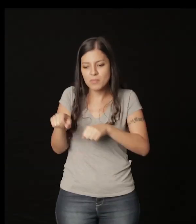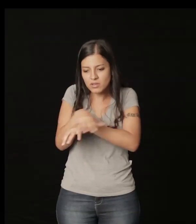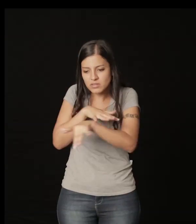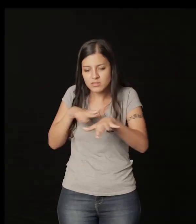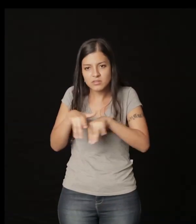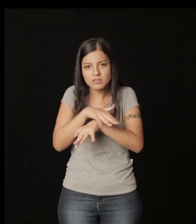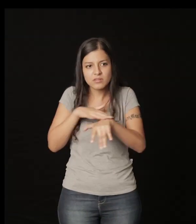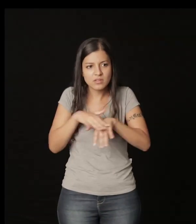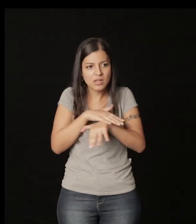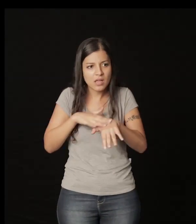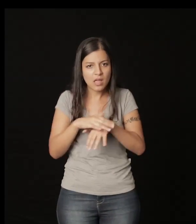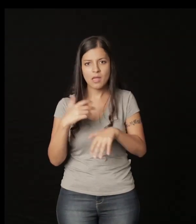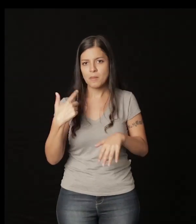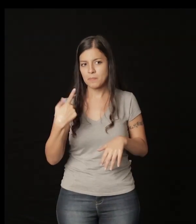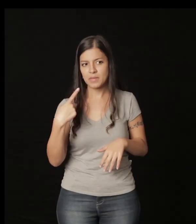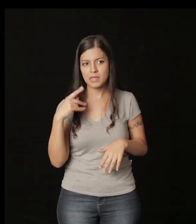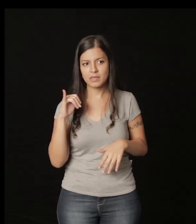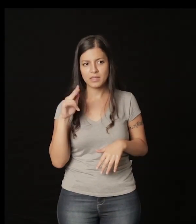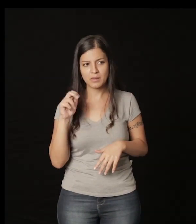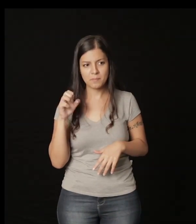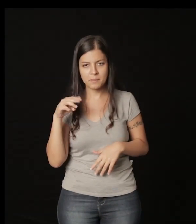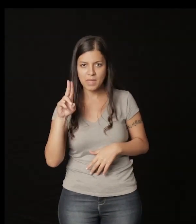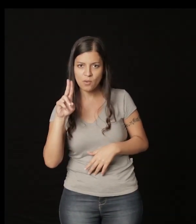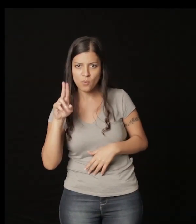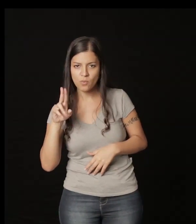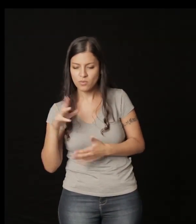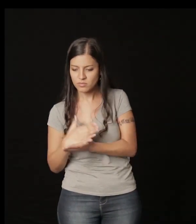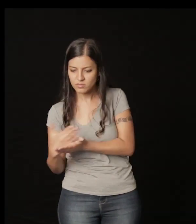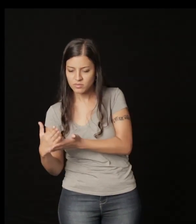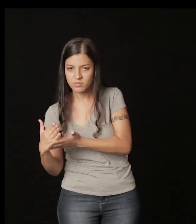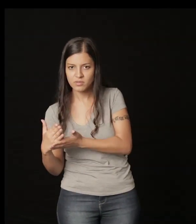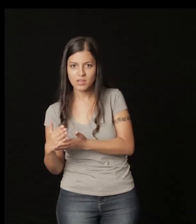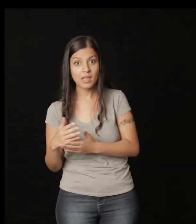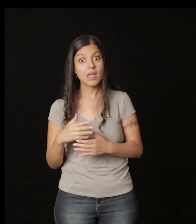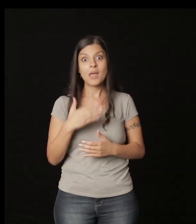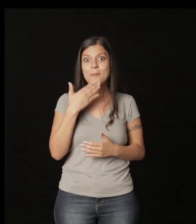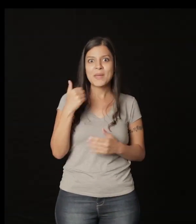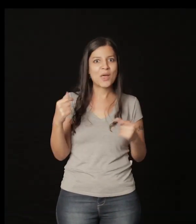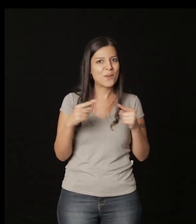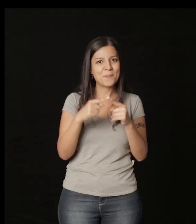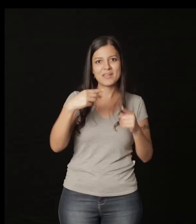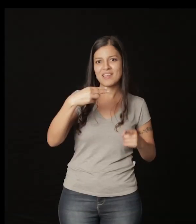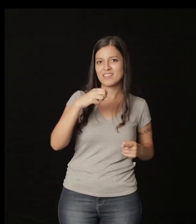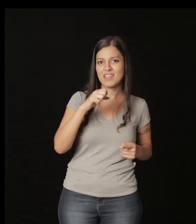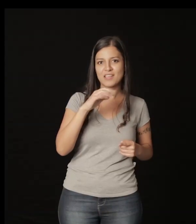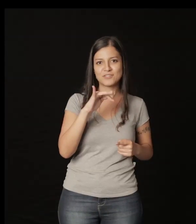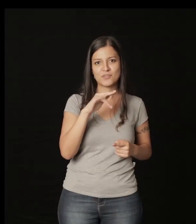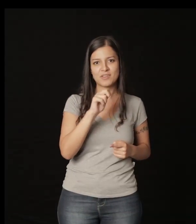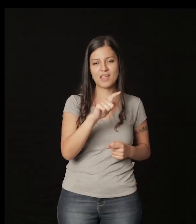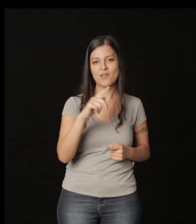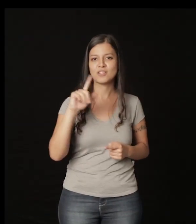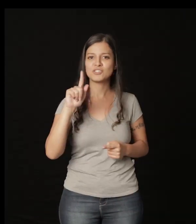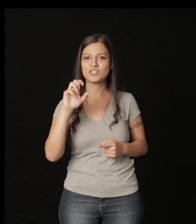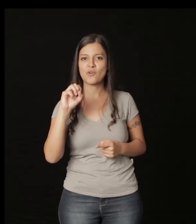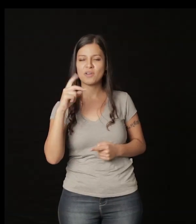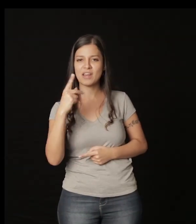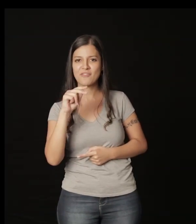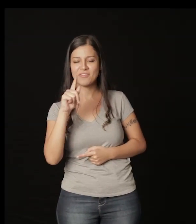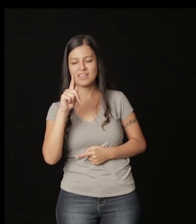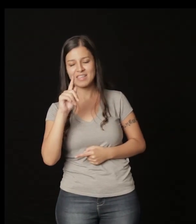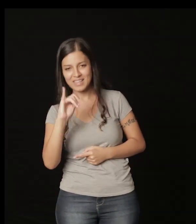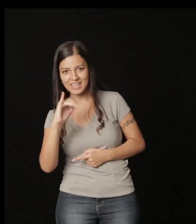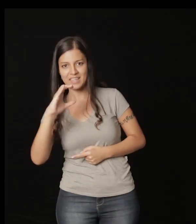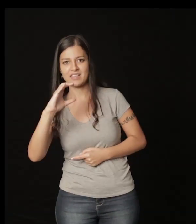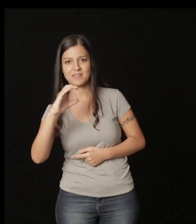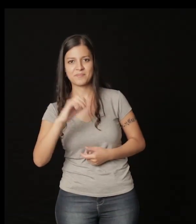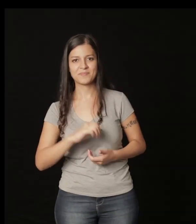rare Bwiti initiation of pygmies. You know, like perfect National Geographic material. This